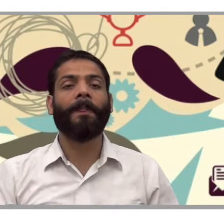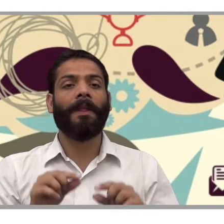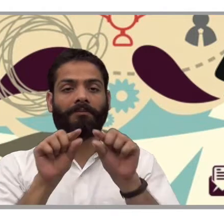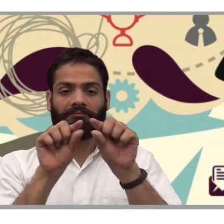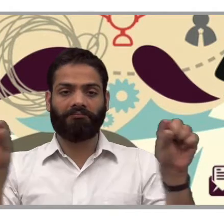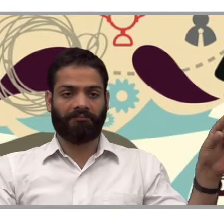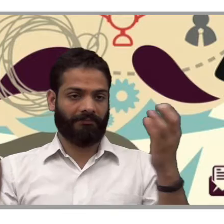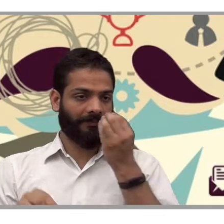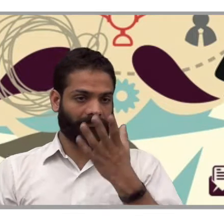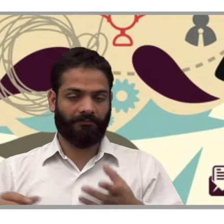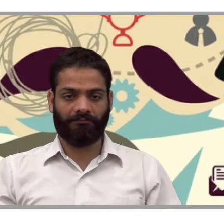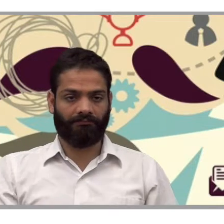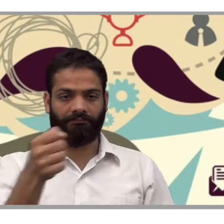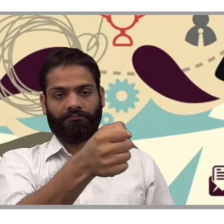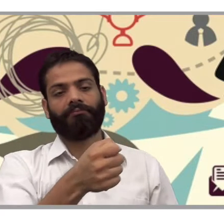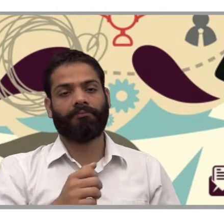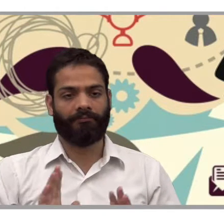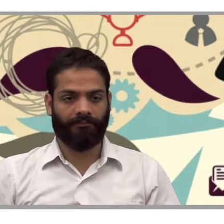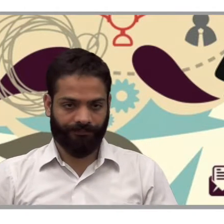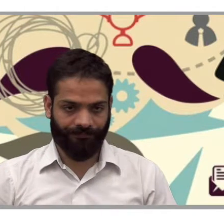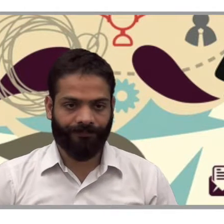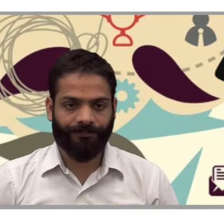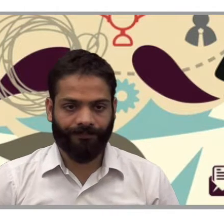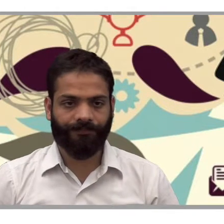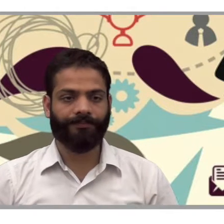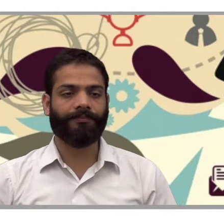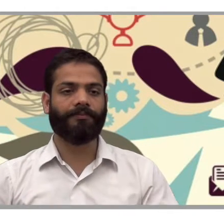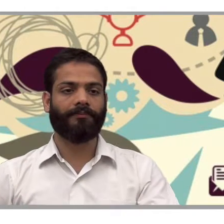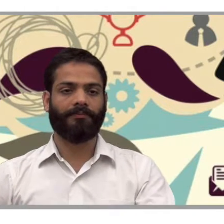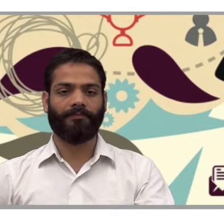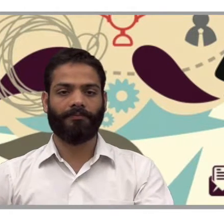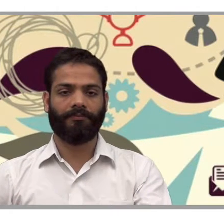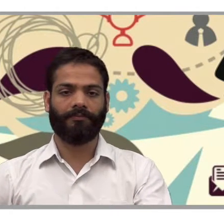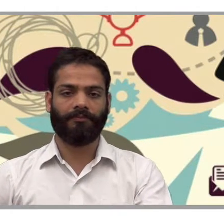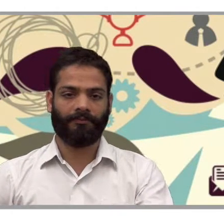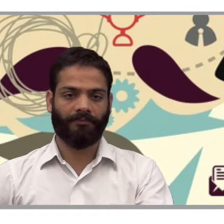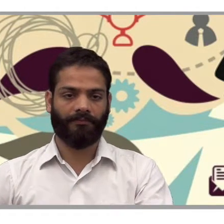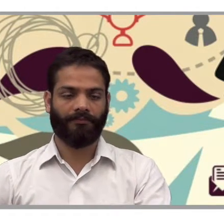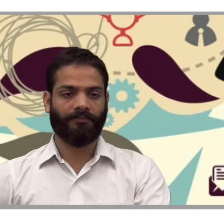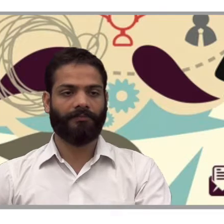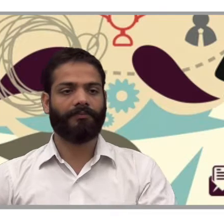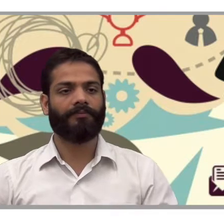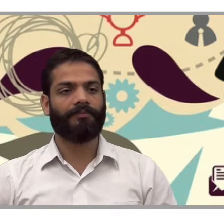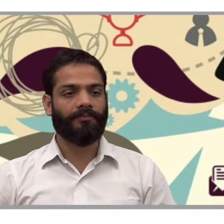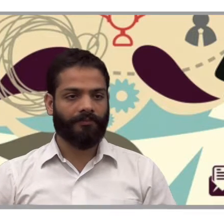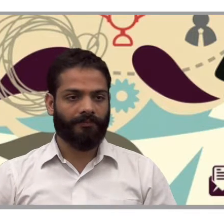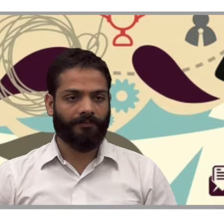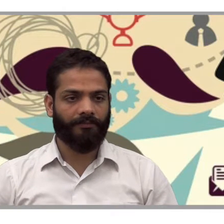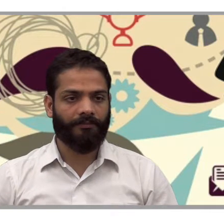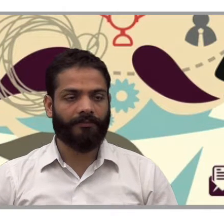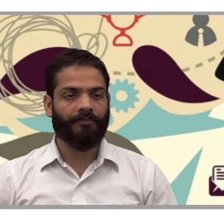lexical sign without classifier handshape. So for example, they give a mark to her.